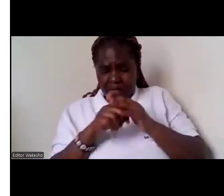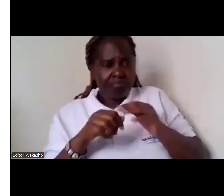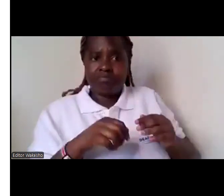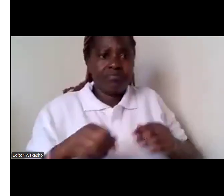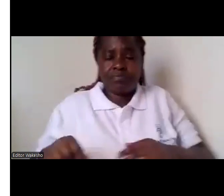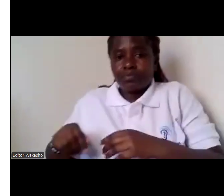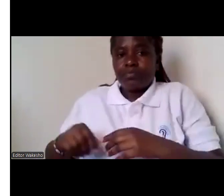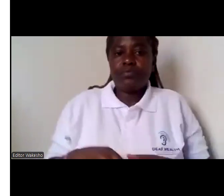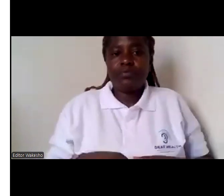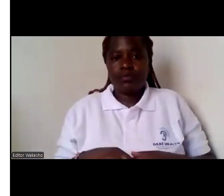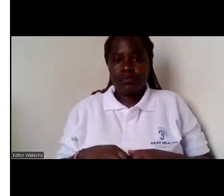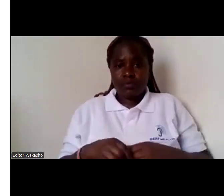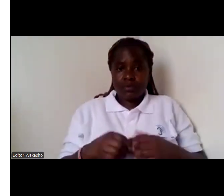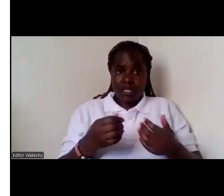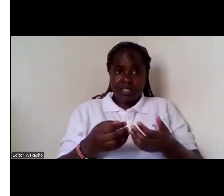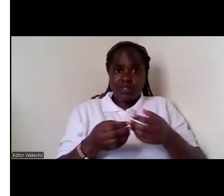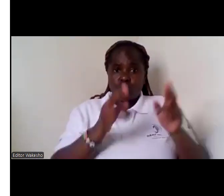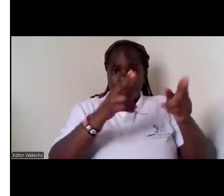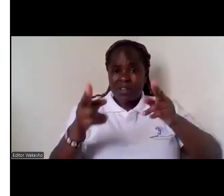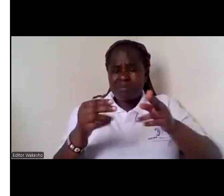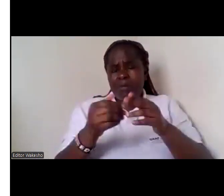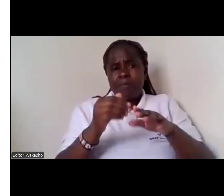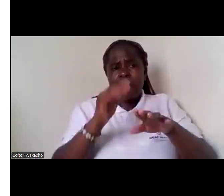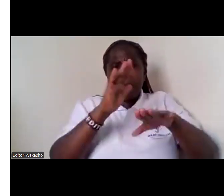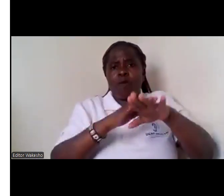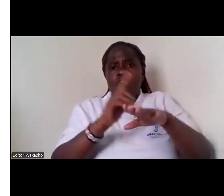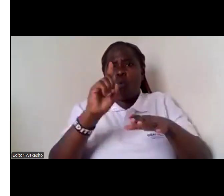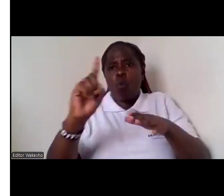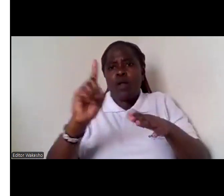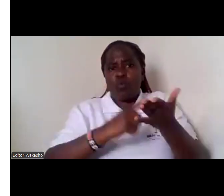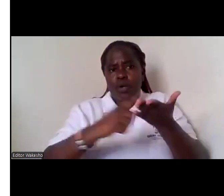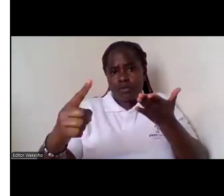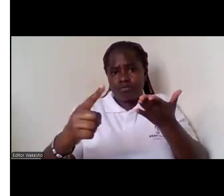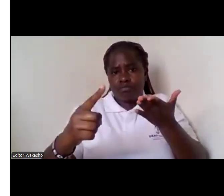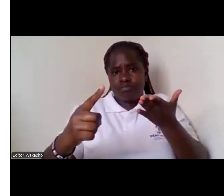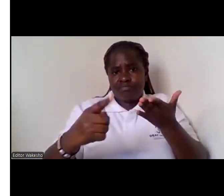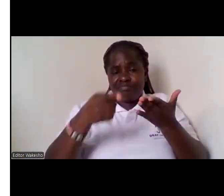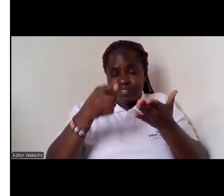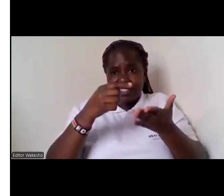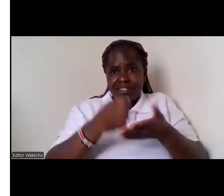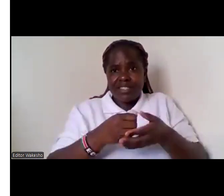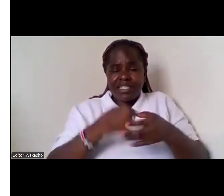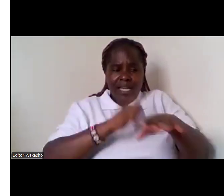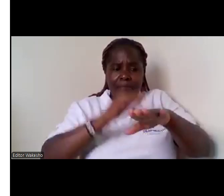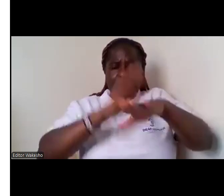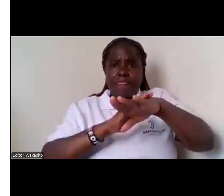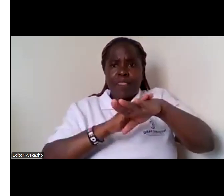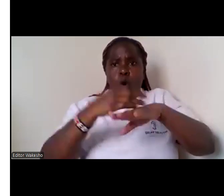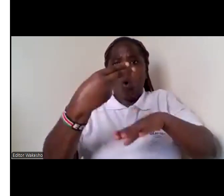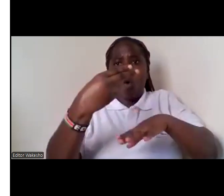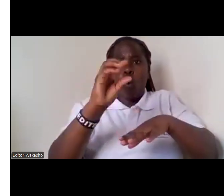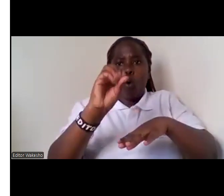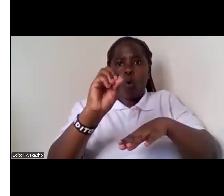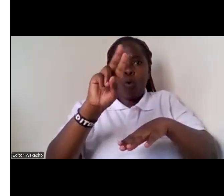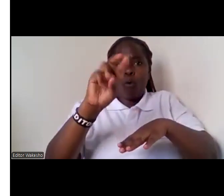usually people put it on for about a week. It releases hormone through the skin